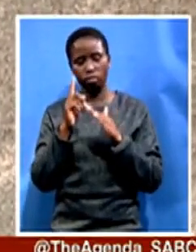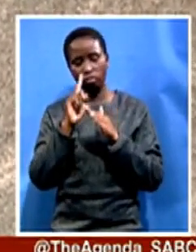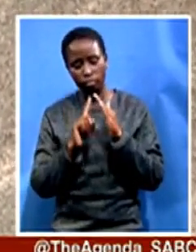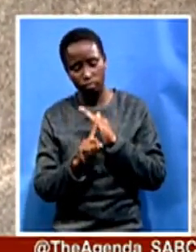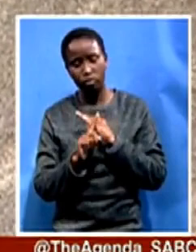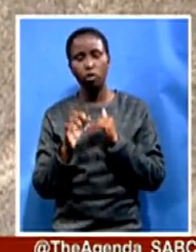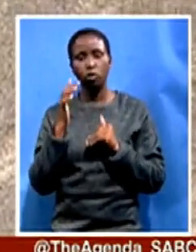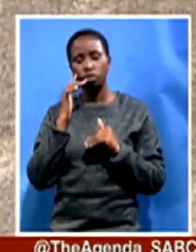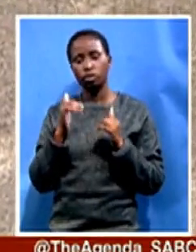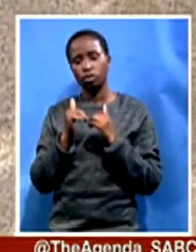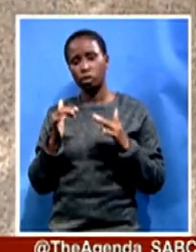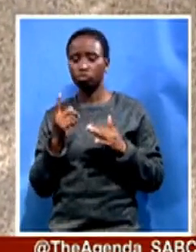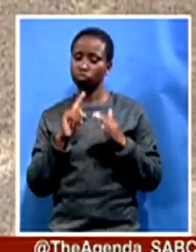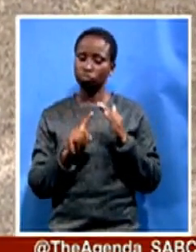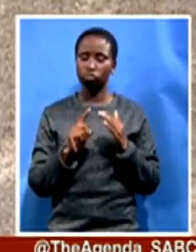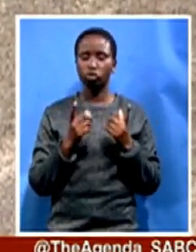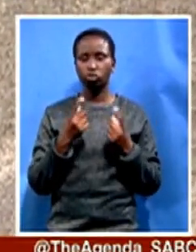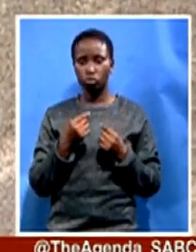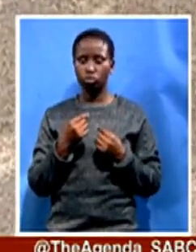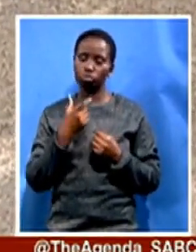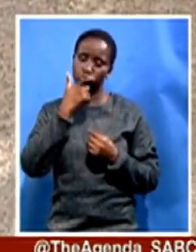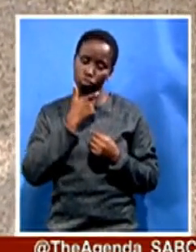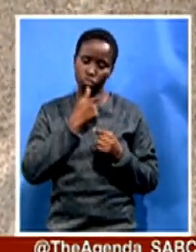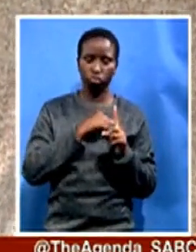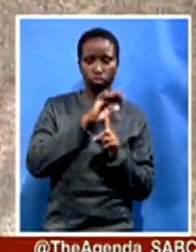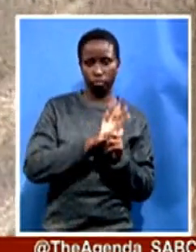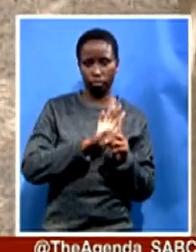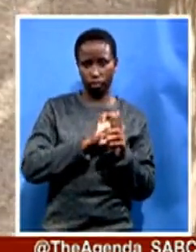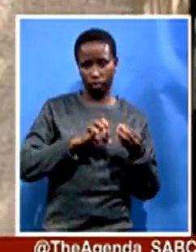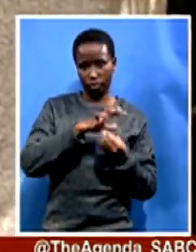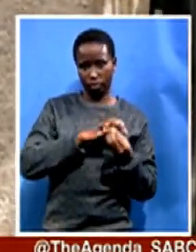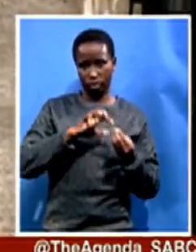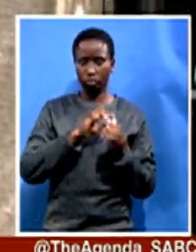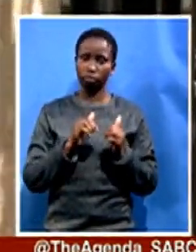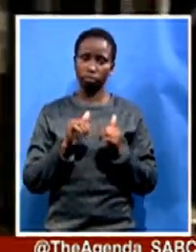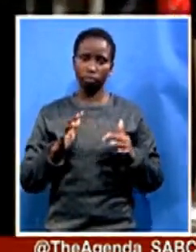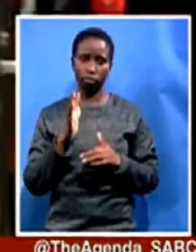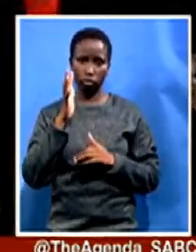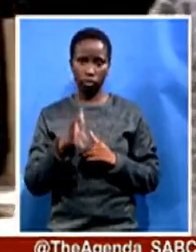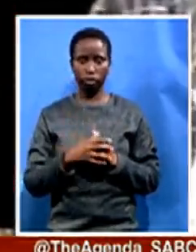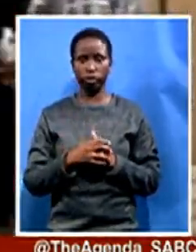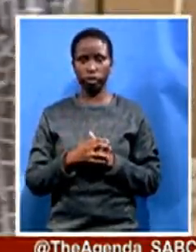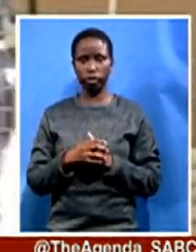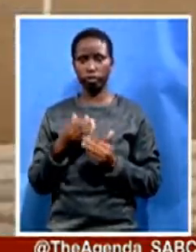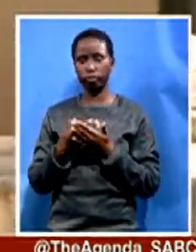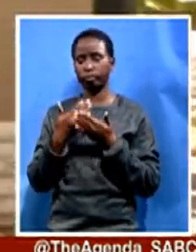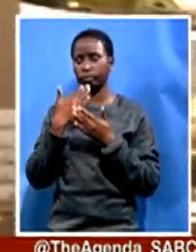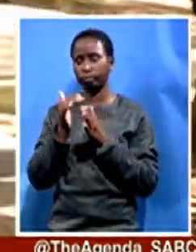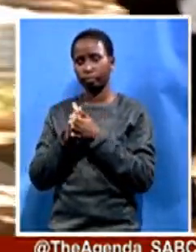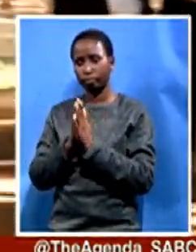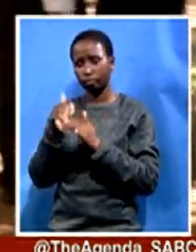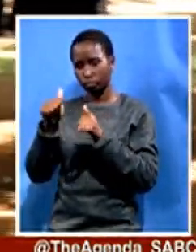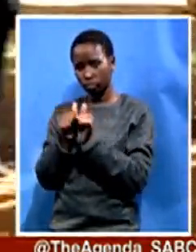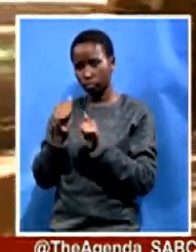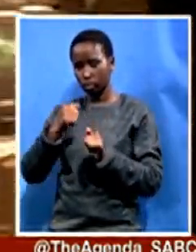condolences and mourning are actually going to be conducted. I'm going to ask my colleague Tulani Ngcobo just to give you a sense of what is